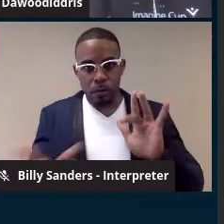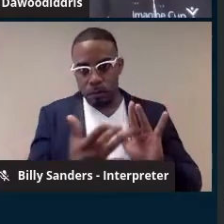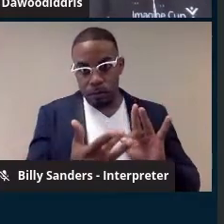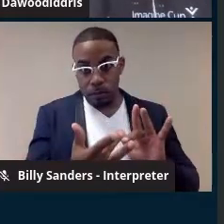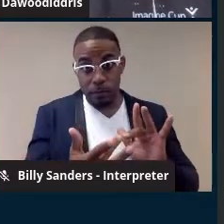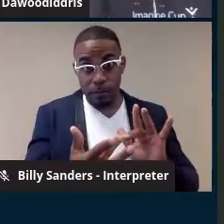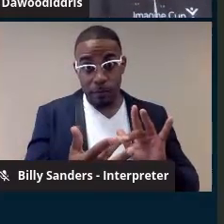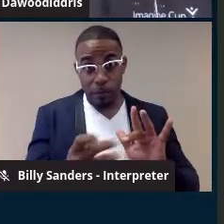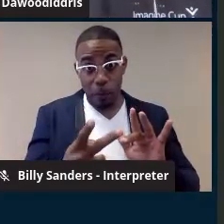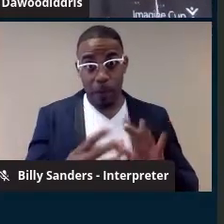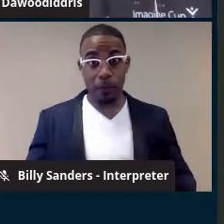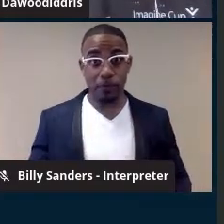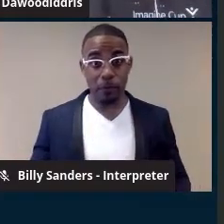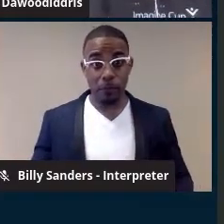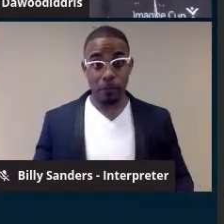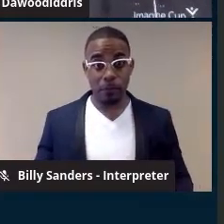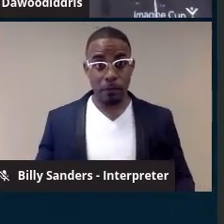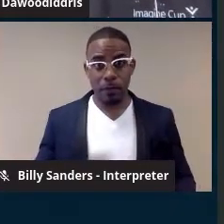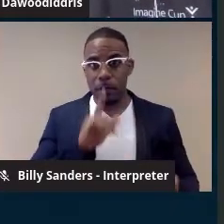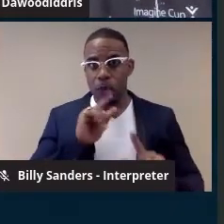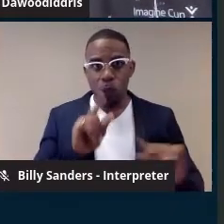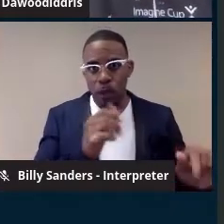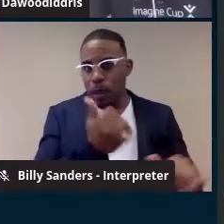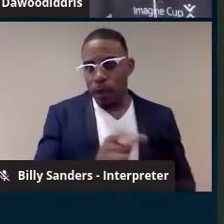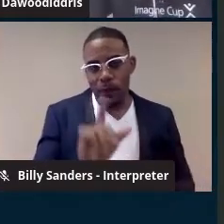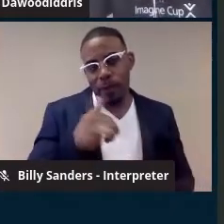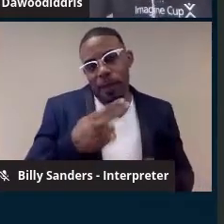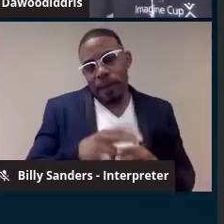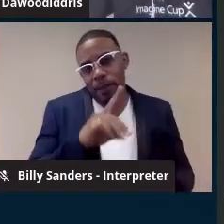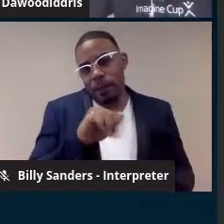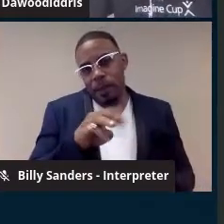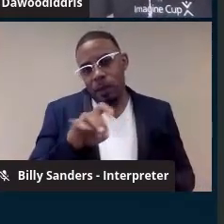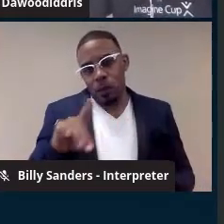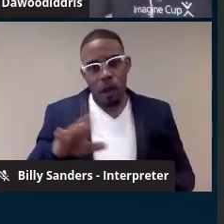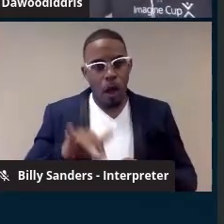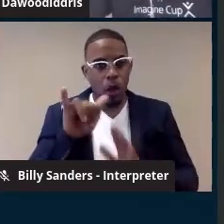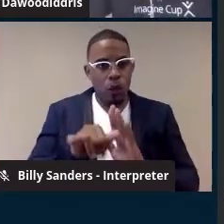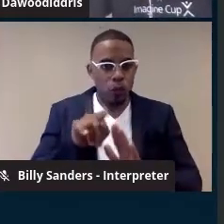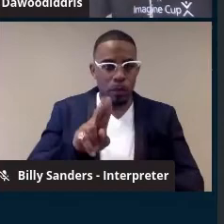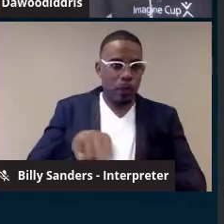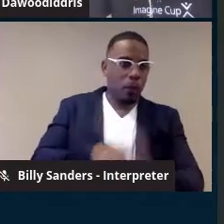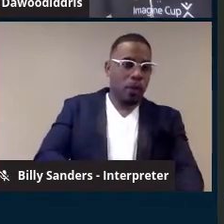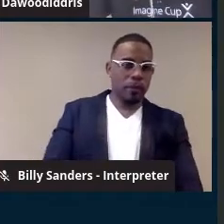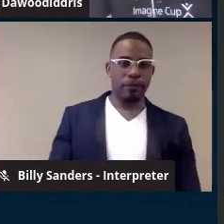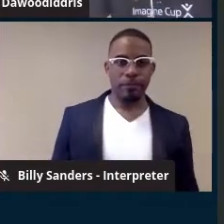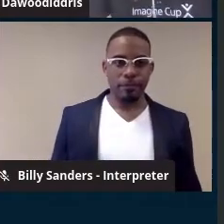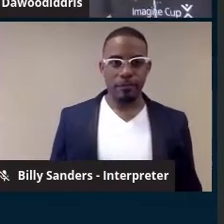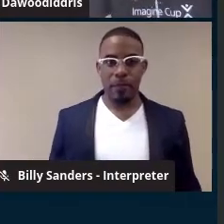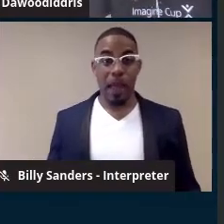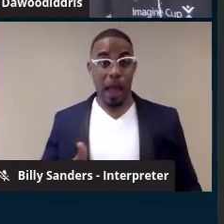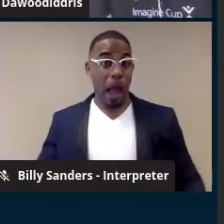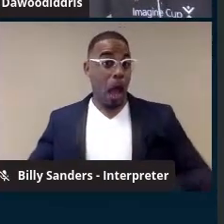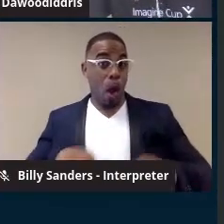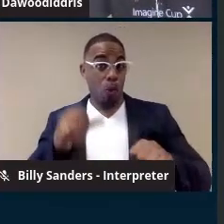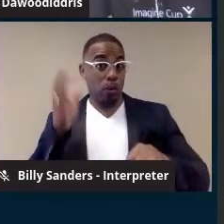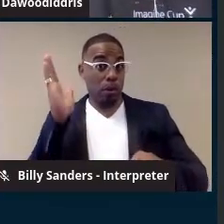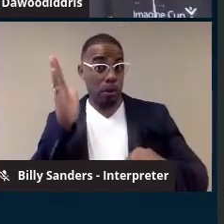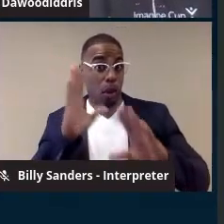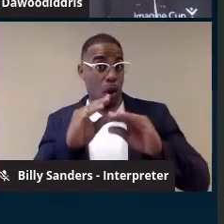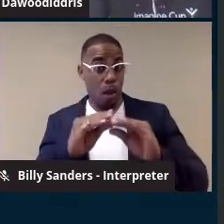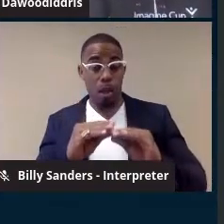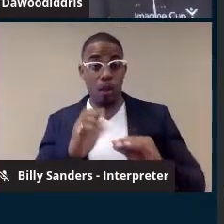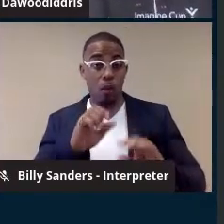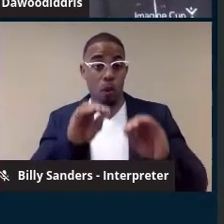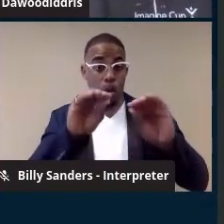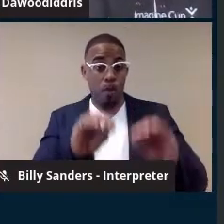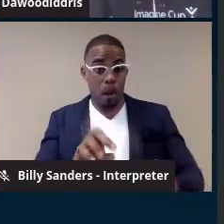me on Twitter, everywhere. That's my name. But on YouTube, I actually run sessions as well. So we were pulling in